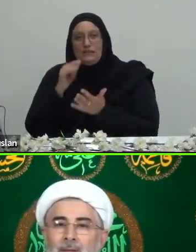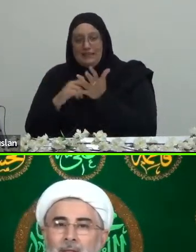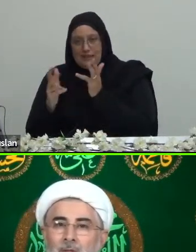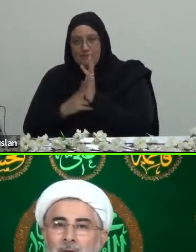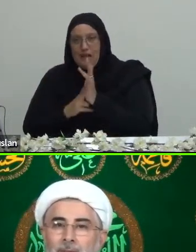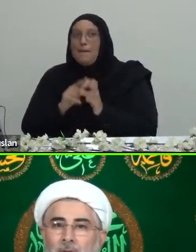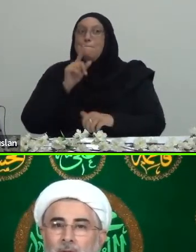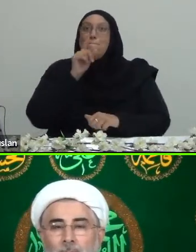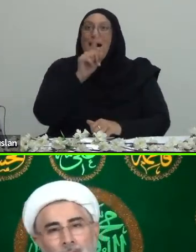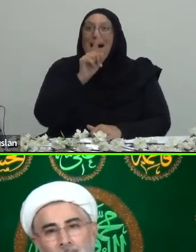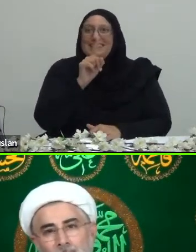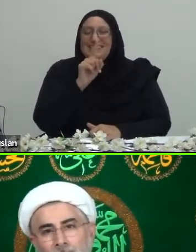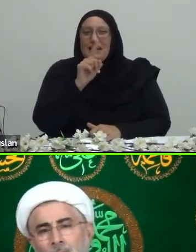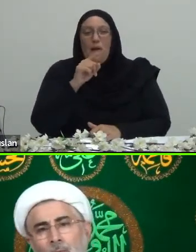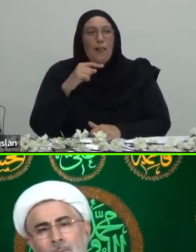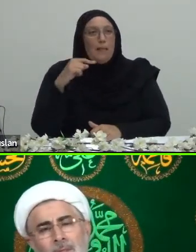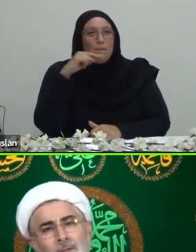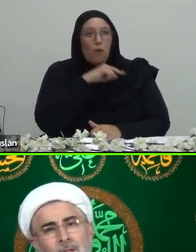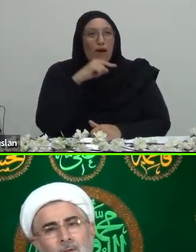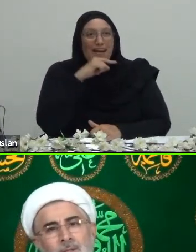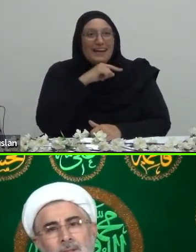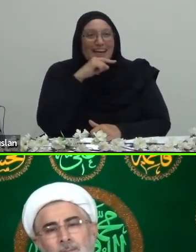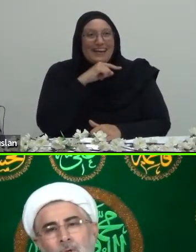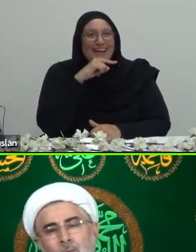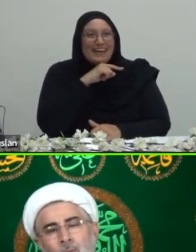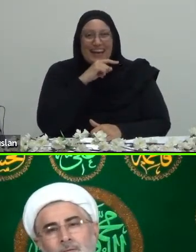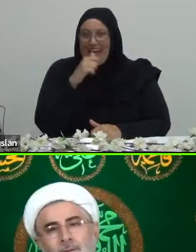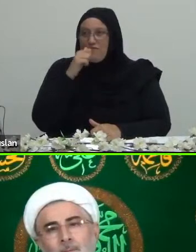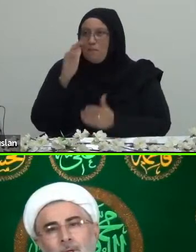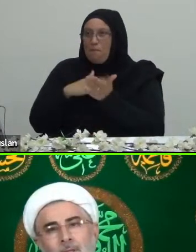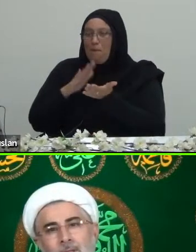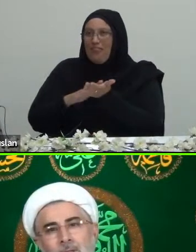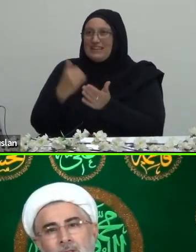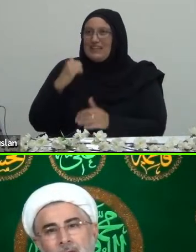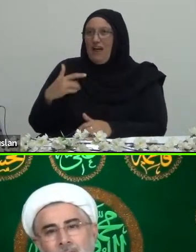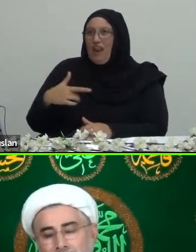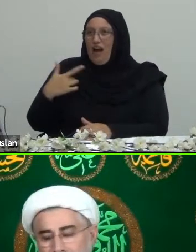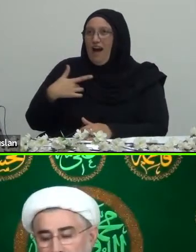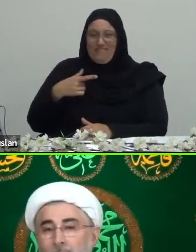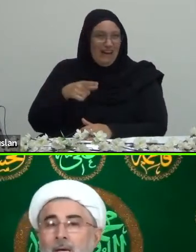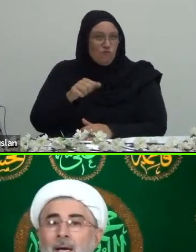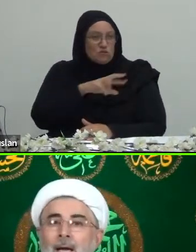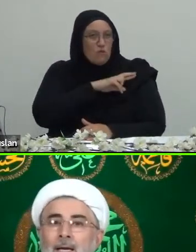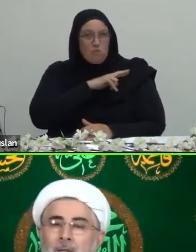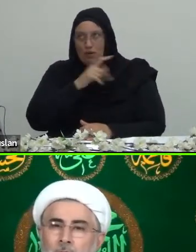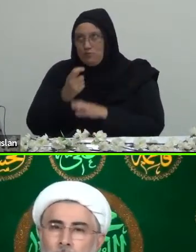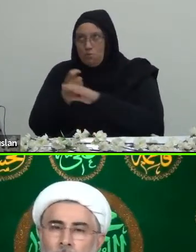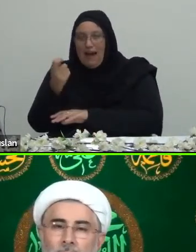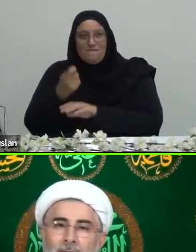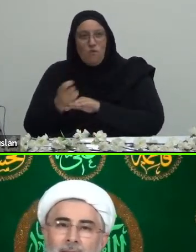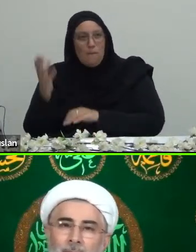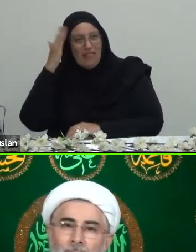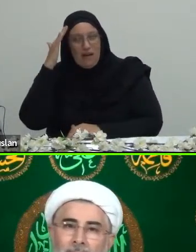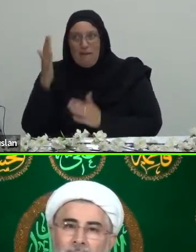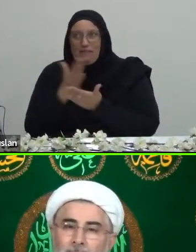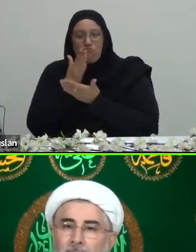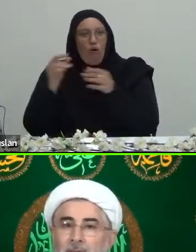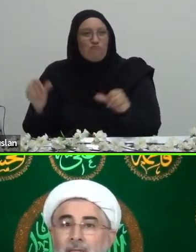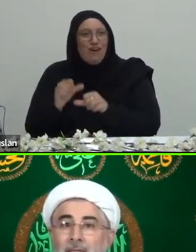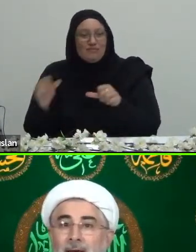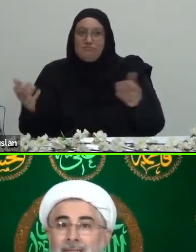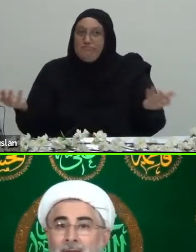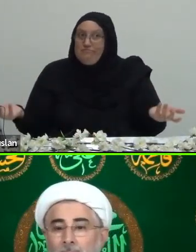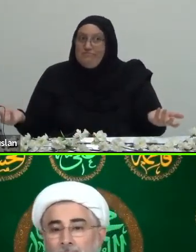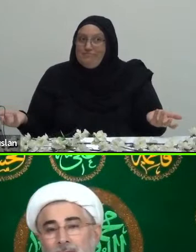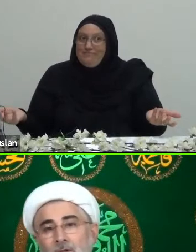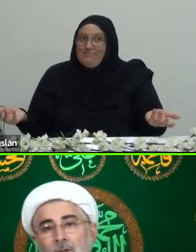the maintenance of his mother. One may turn and say that, but what if the mother has passed away? Usually as a married person,